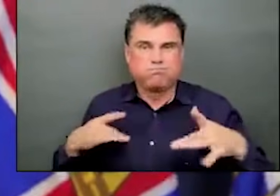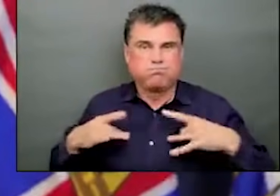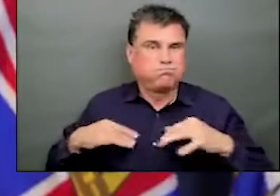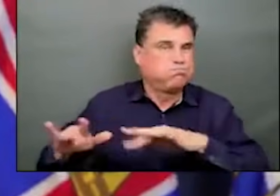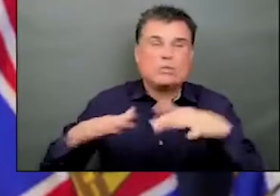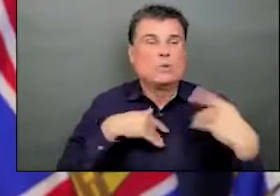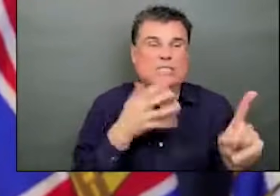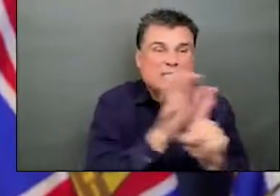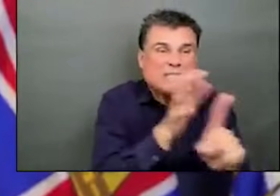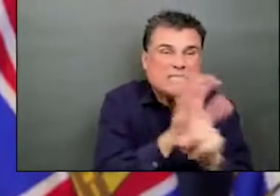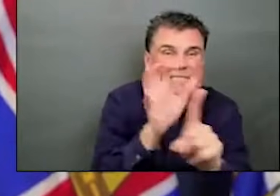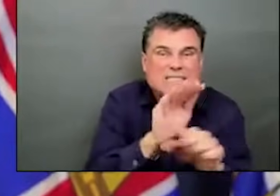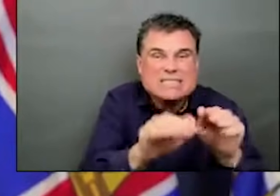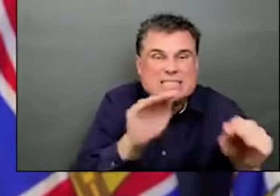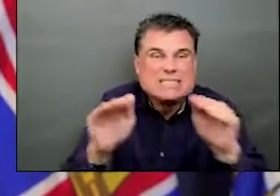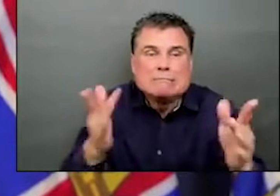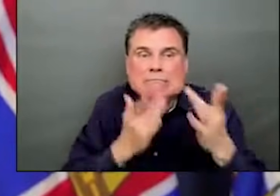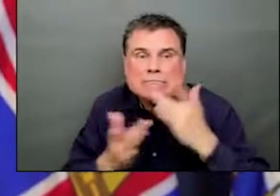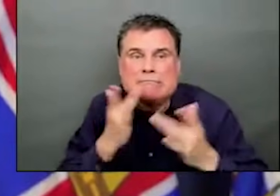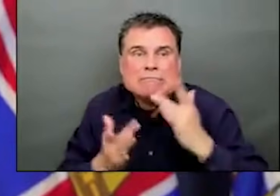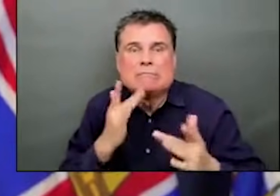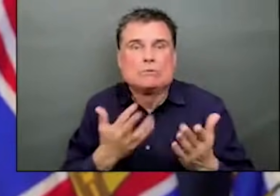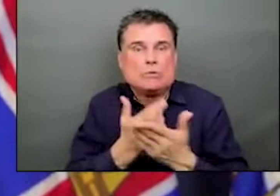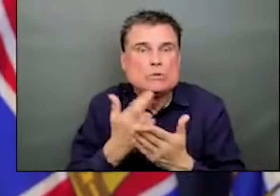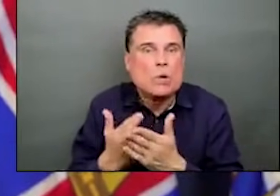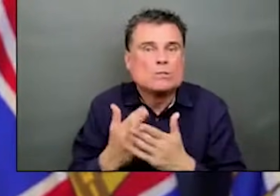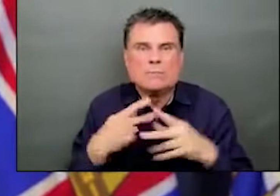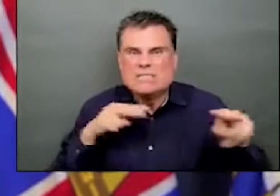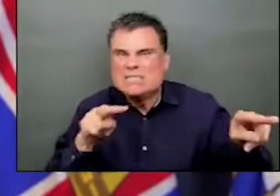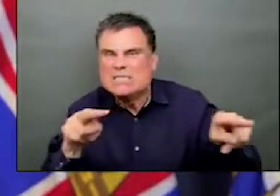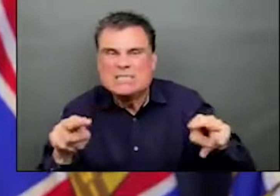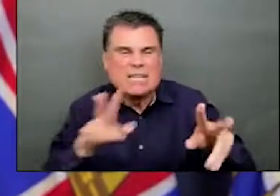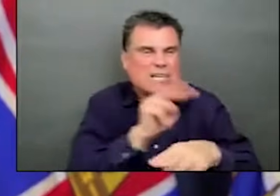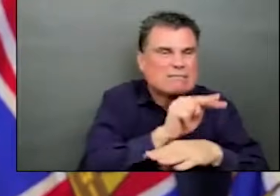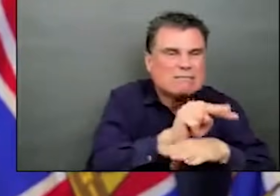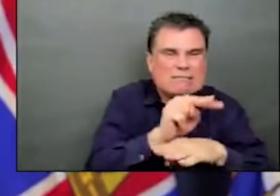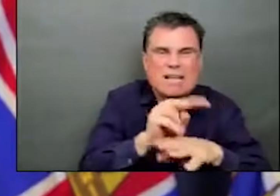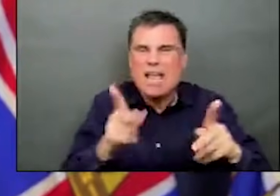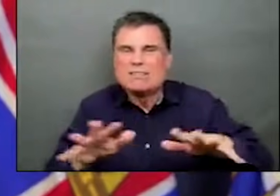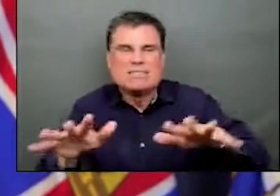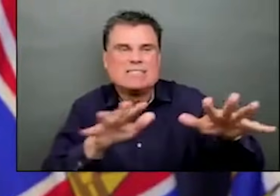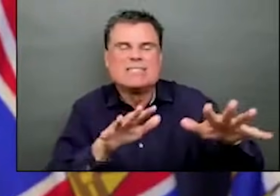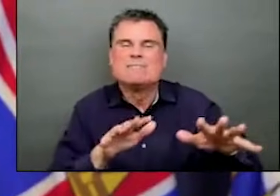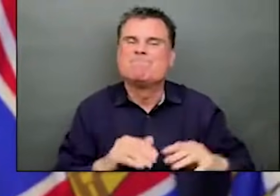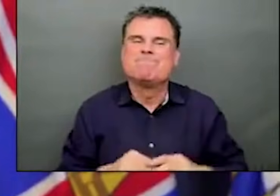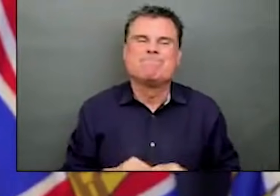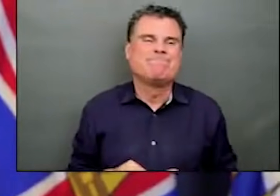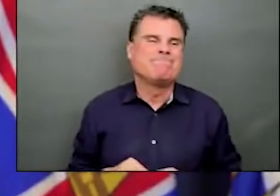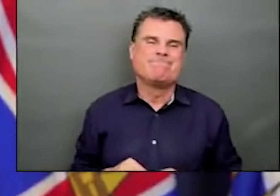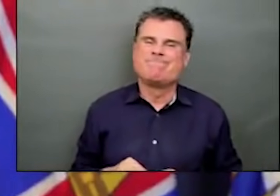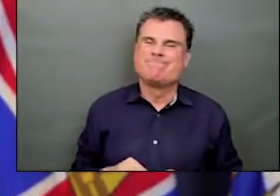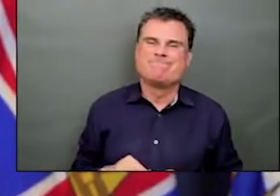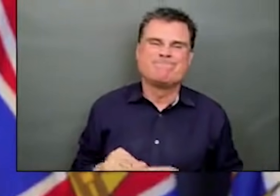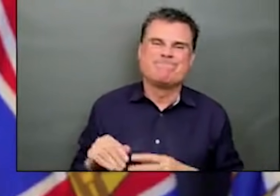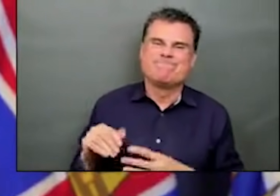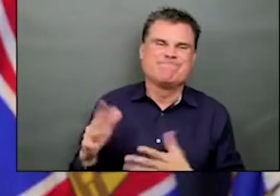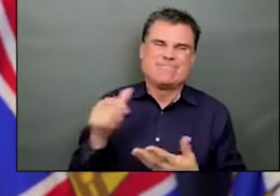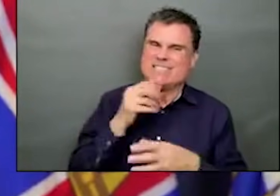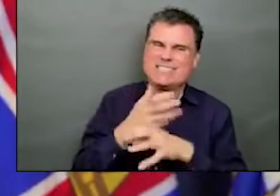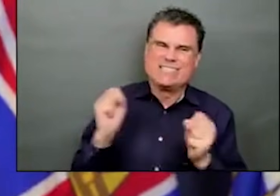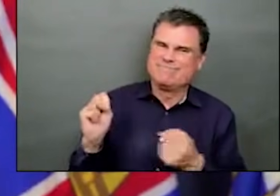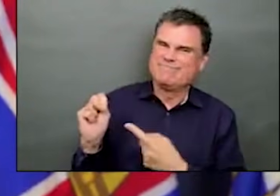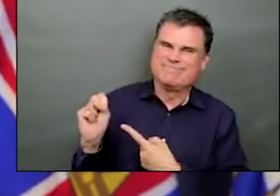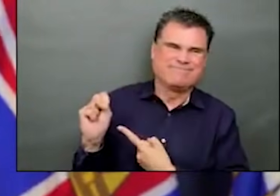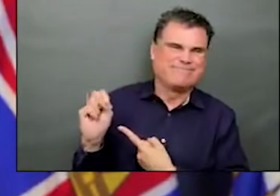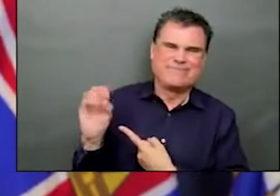of my public health colleagues, watching things very carefully, and it really was almost over